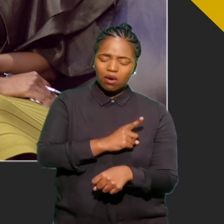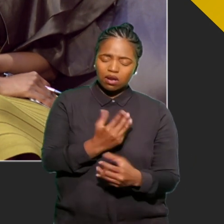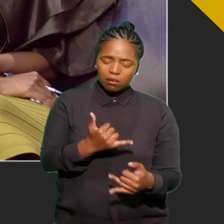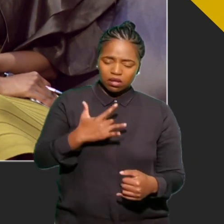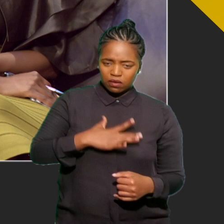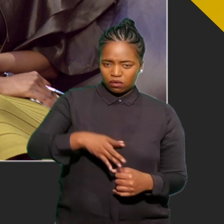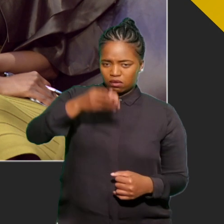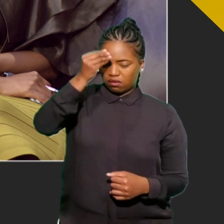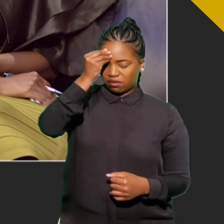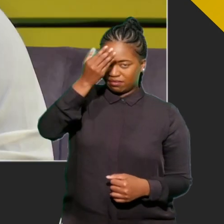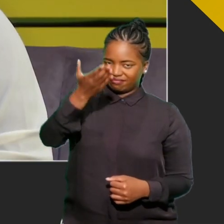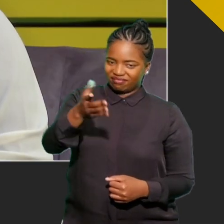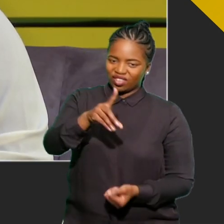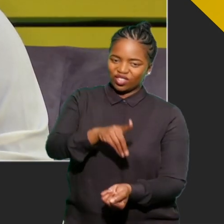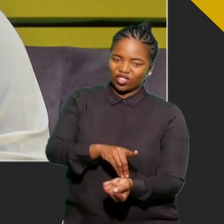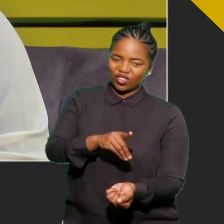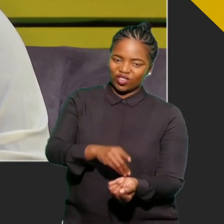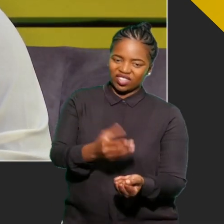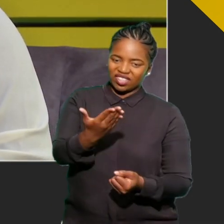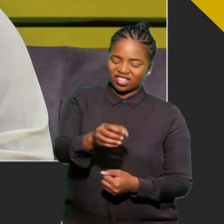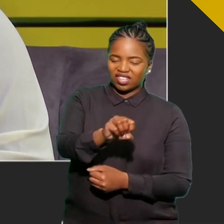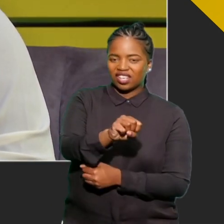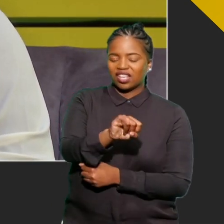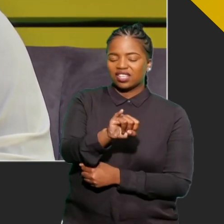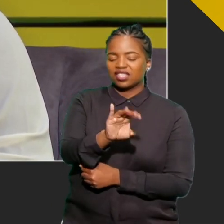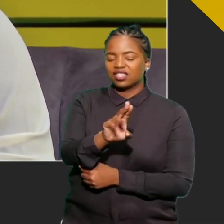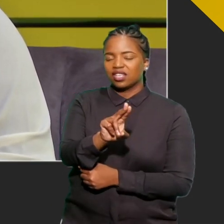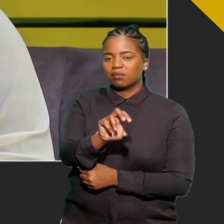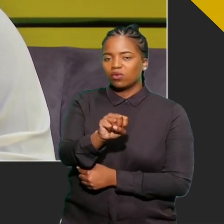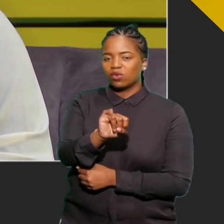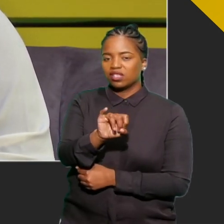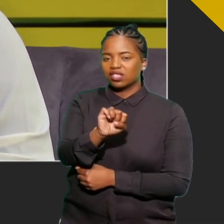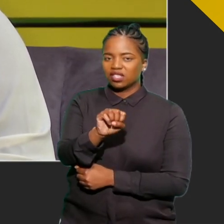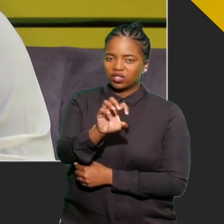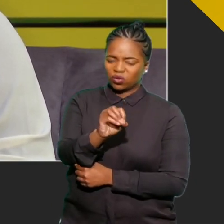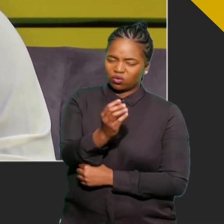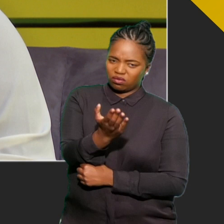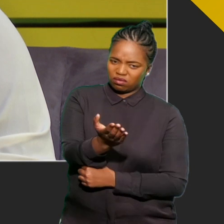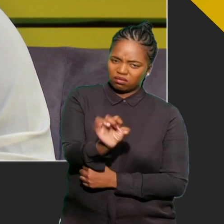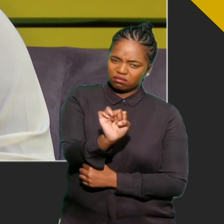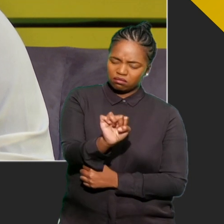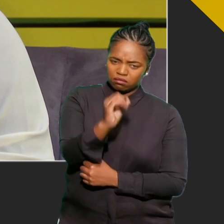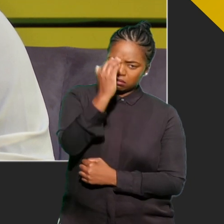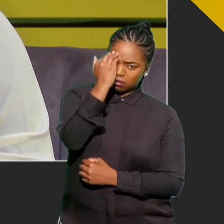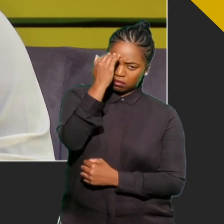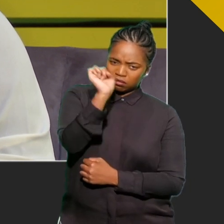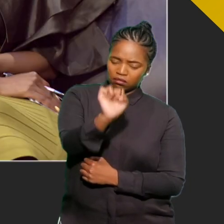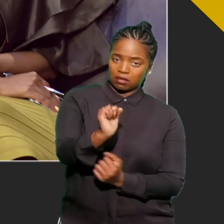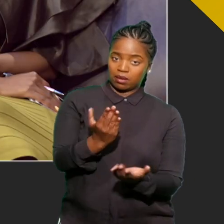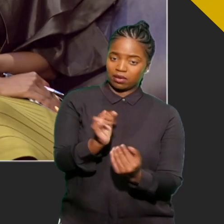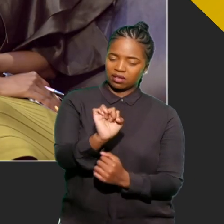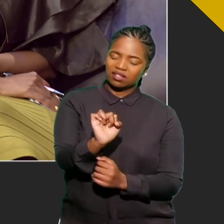joined by a very amazing doctor, uDr Sibusiso Mkhwanazi, who also comes on to bring in her knowledge and expertise.